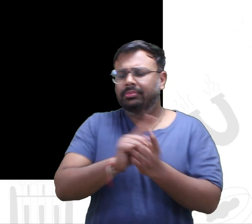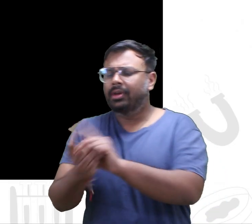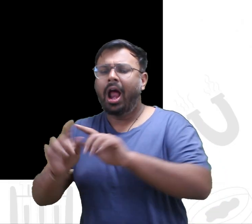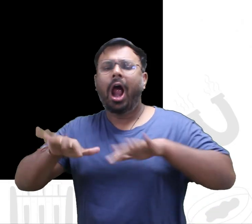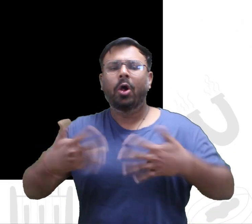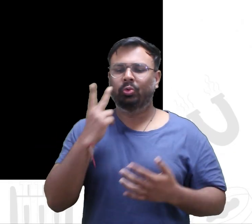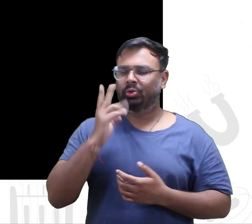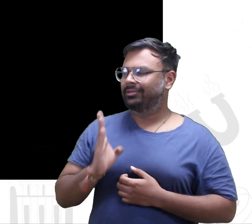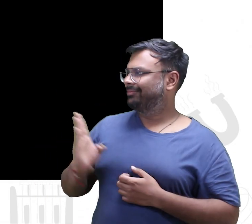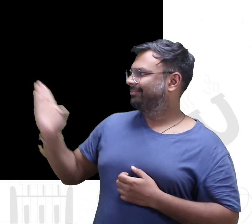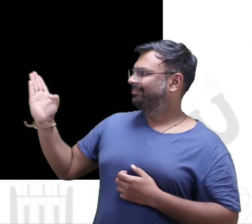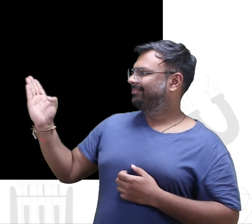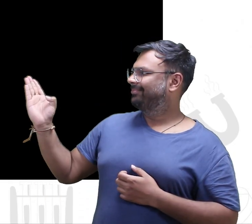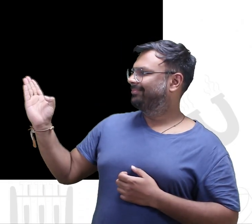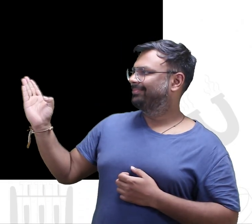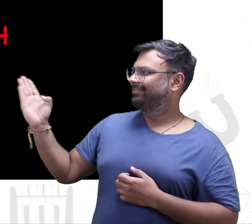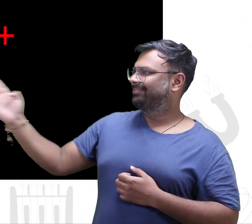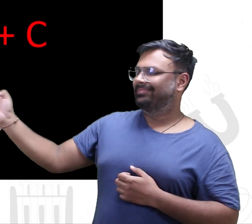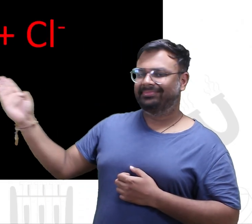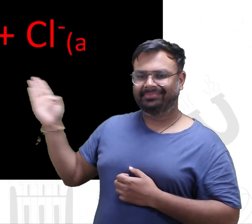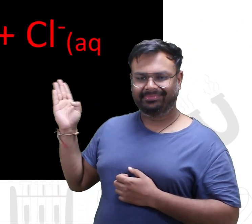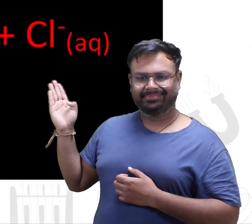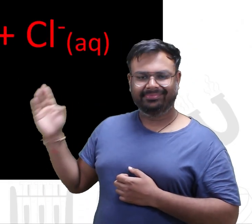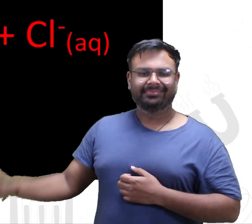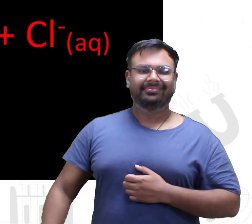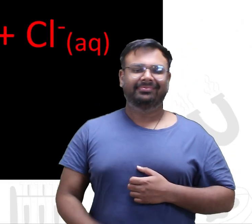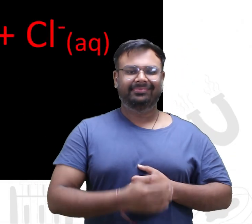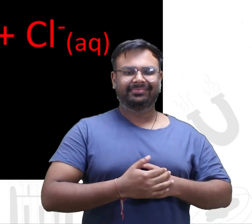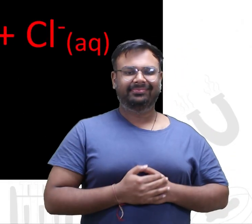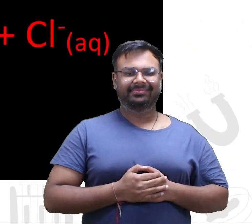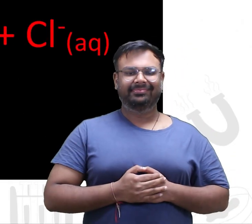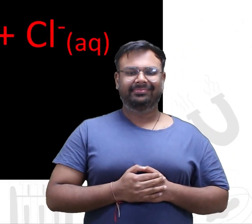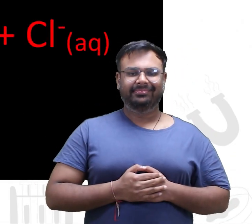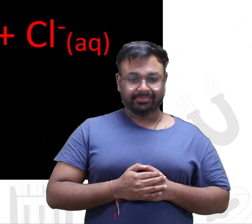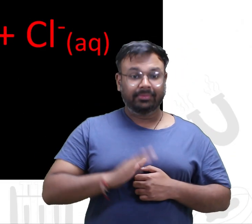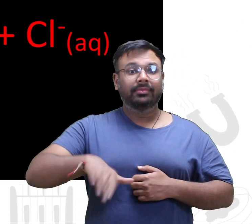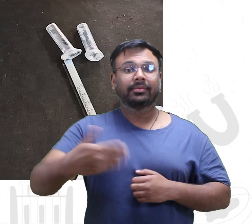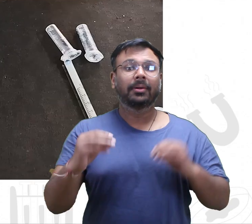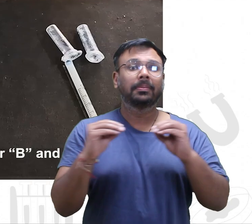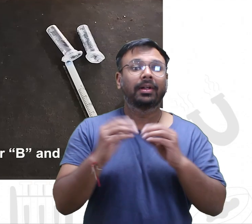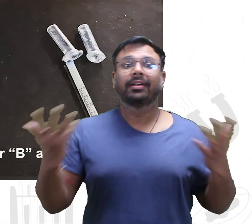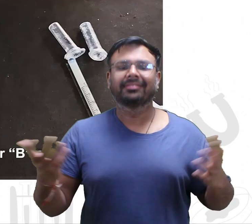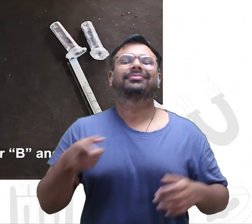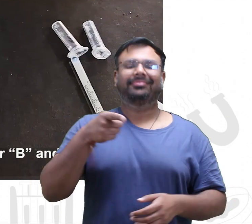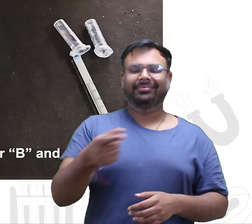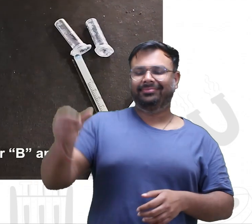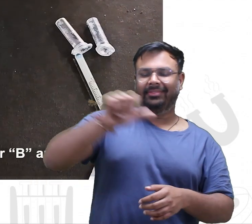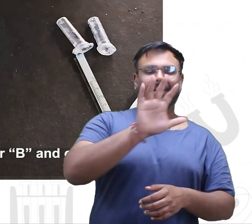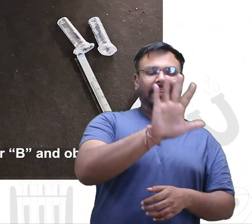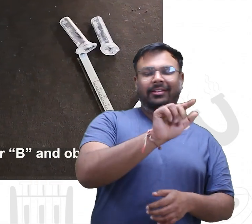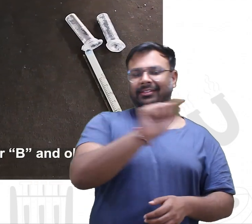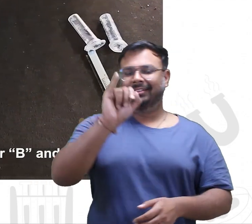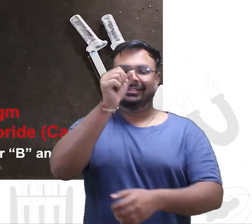is NH4Cl in presence of water gives rise to NH4 plus Cl minus. Next, add